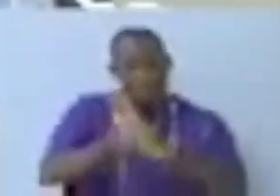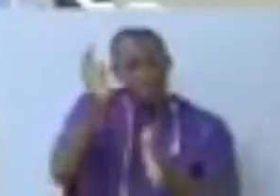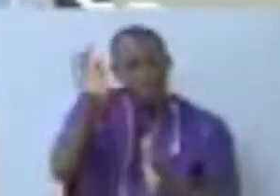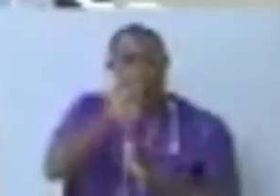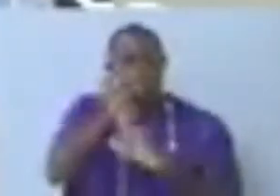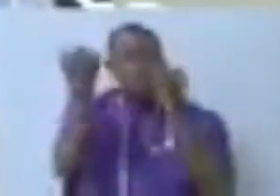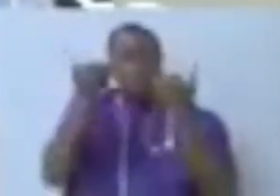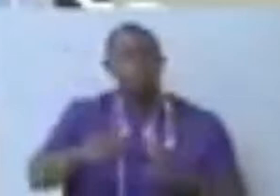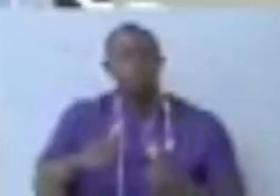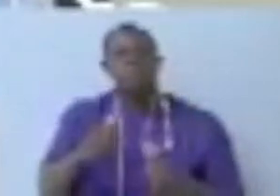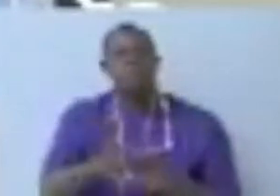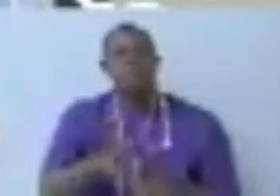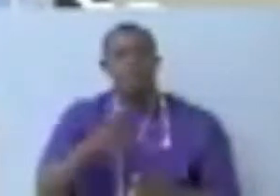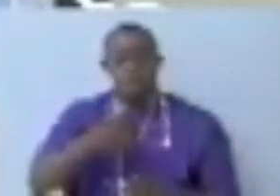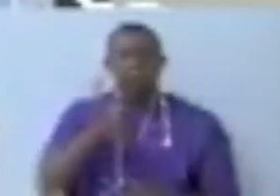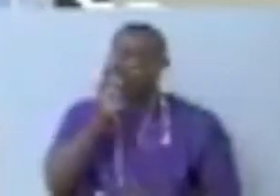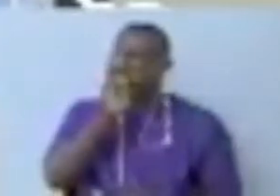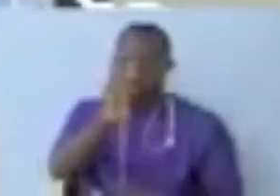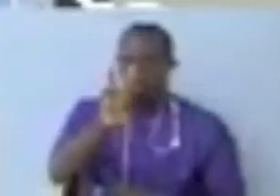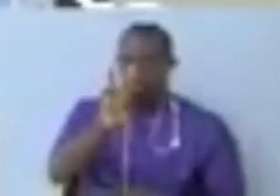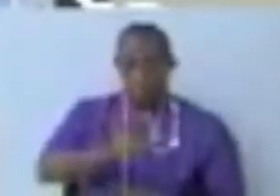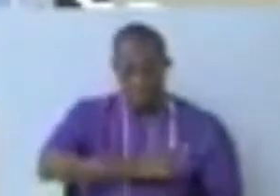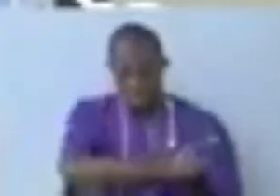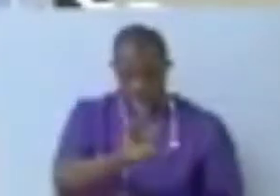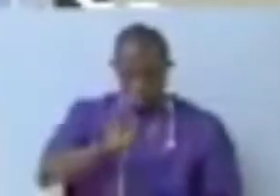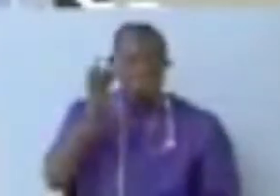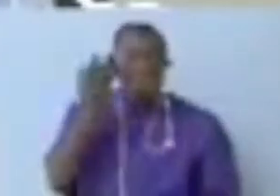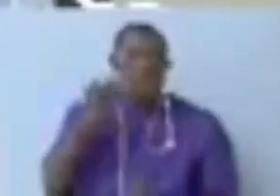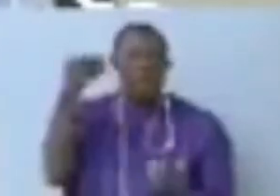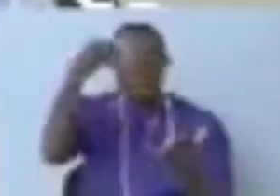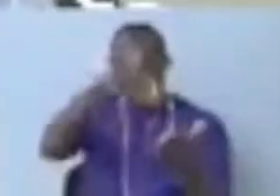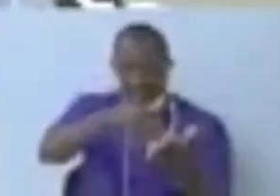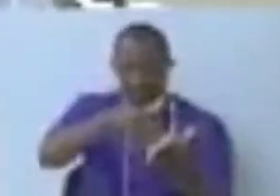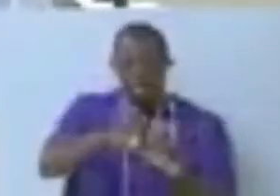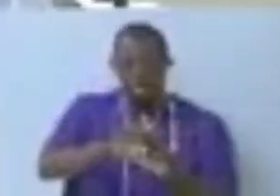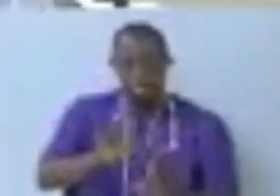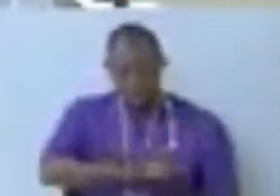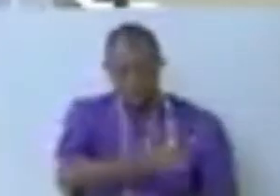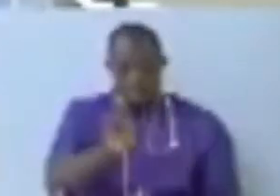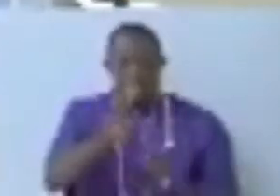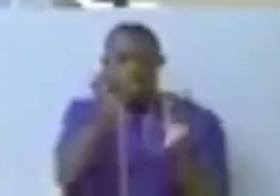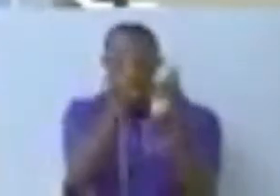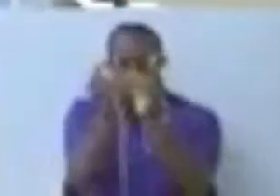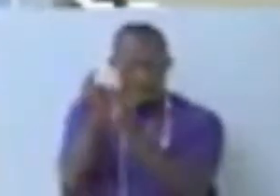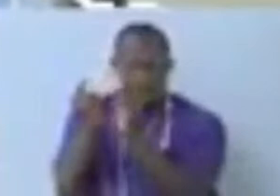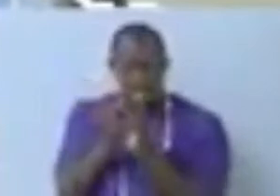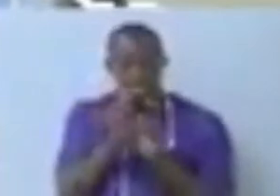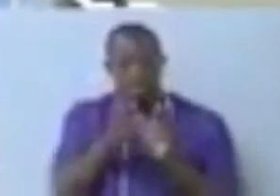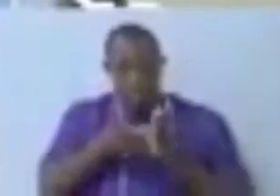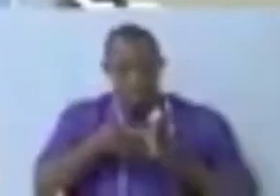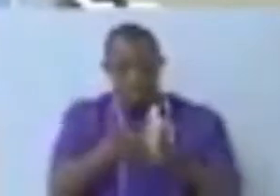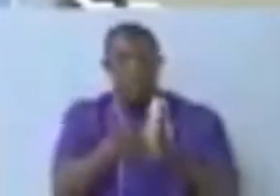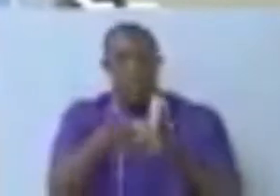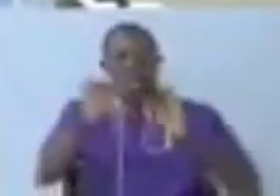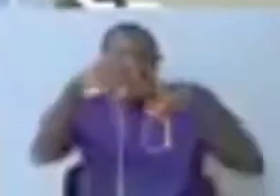I saw them when they arrived. They were met by our team leaders